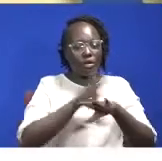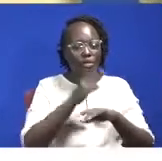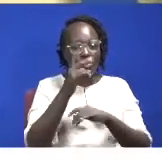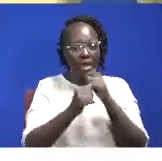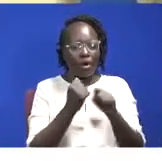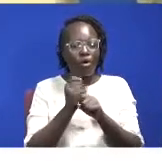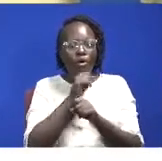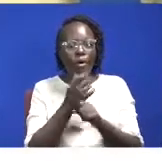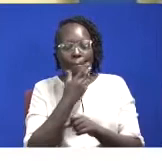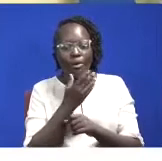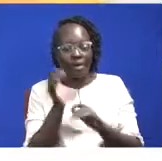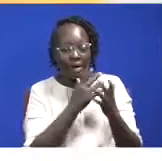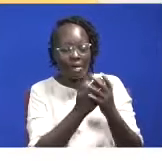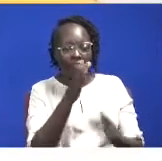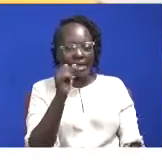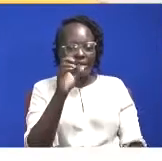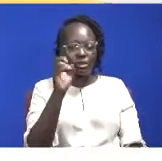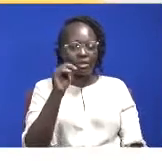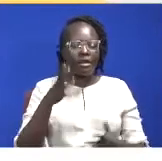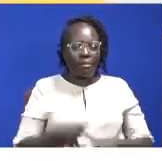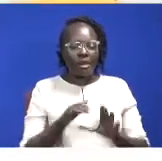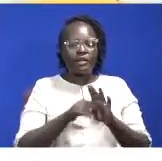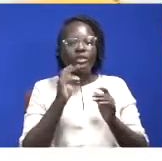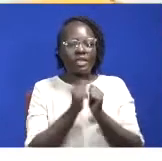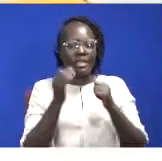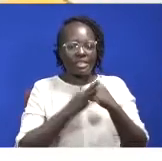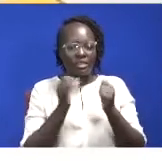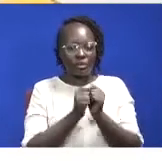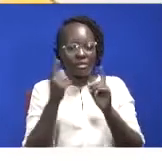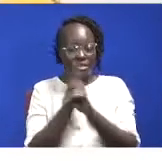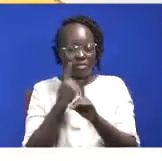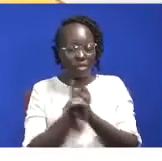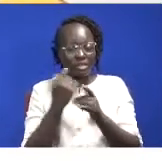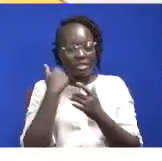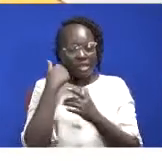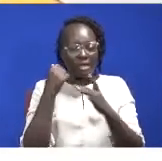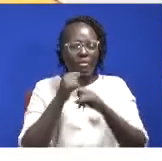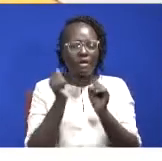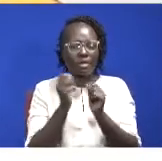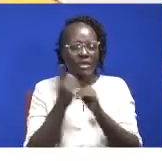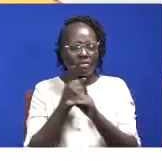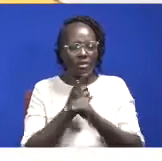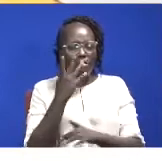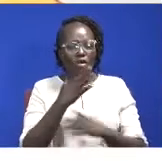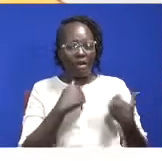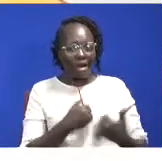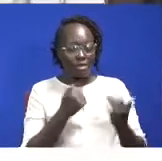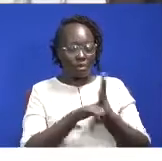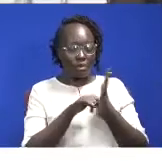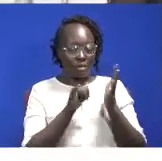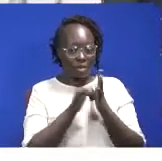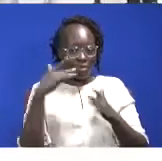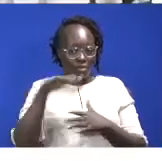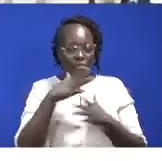boy. Baby Curson Mickey was born in 2018 with a rare condition caused by a combination of 4 heart defects that are present